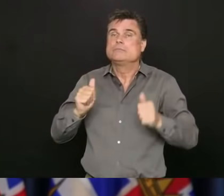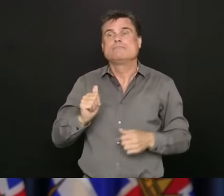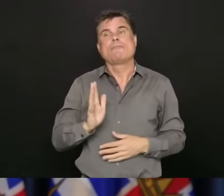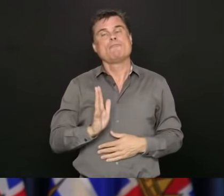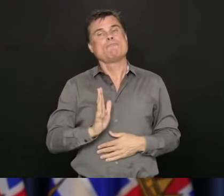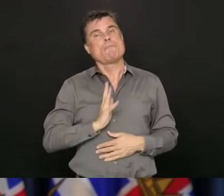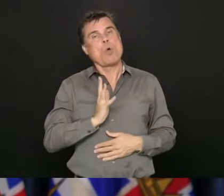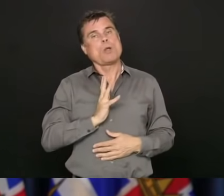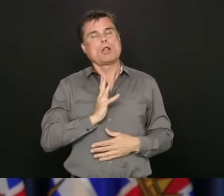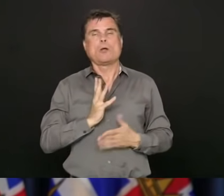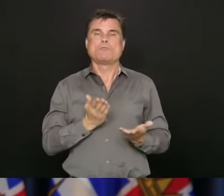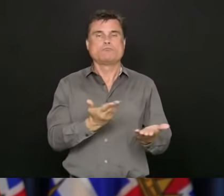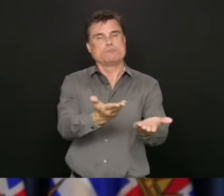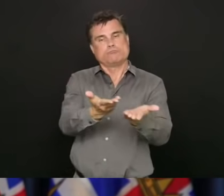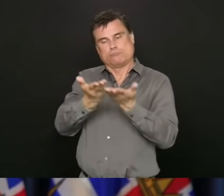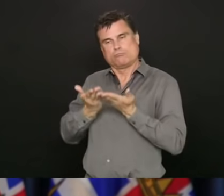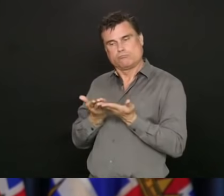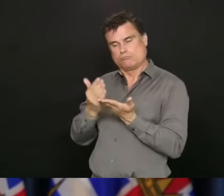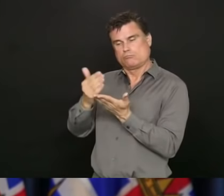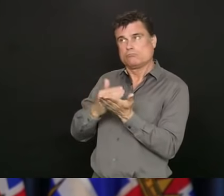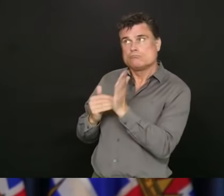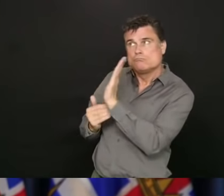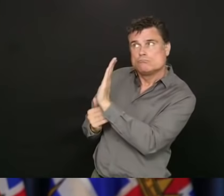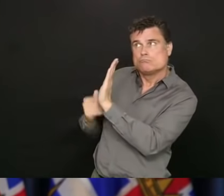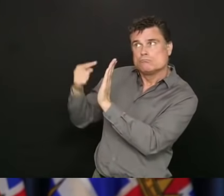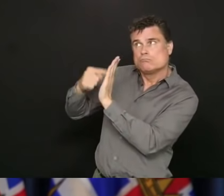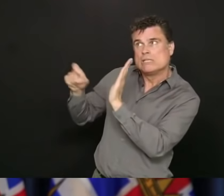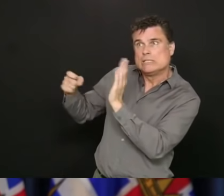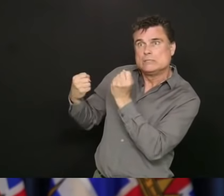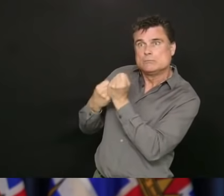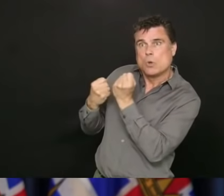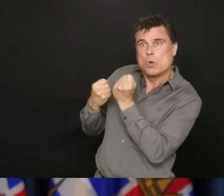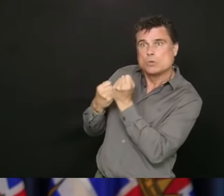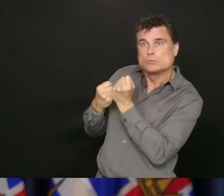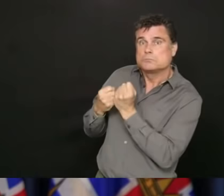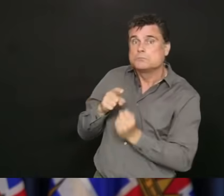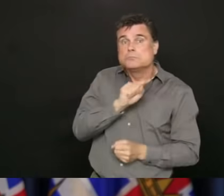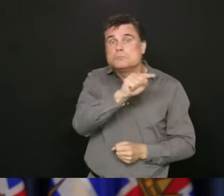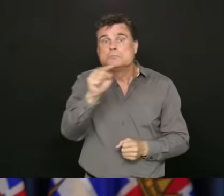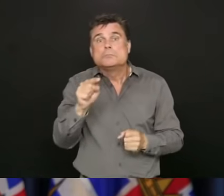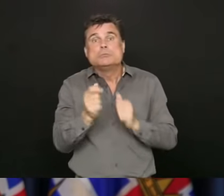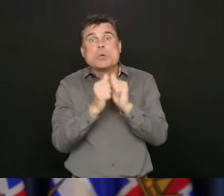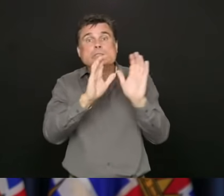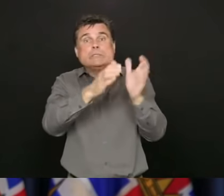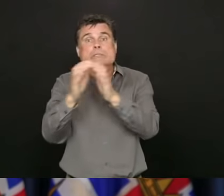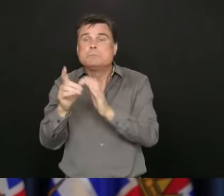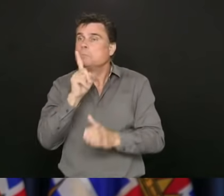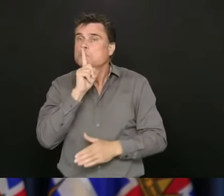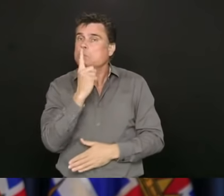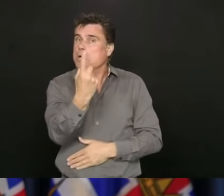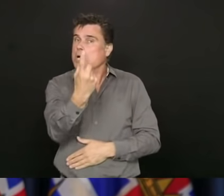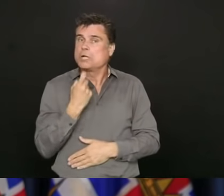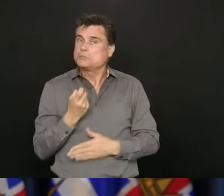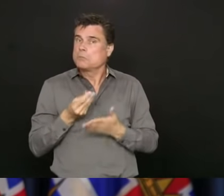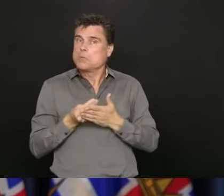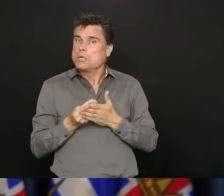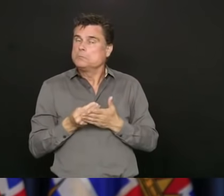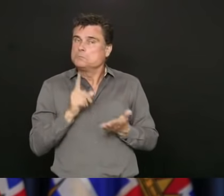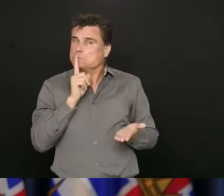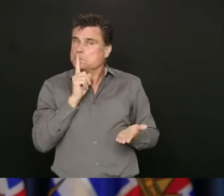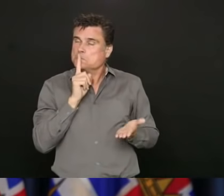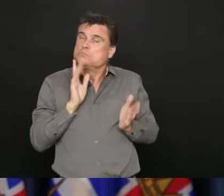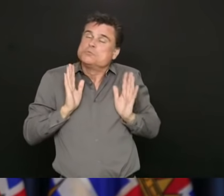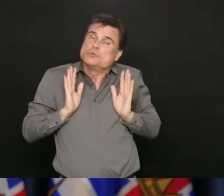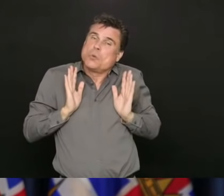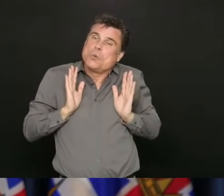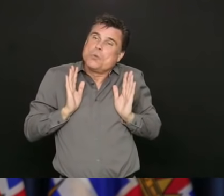Lisa Bear, the minister responsible for sport, is available to hear from people, and we'll look at that in the balance of all of the other issues that